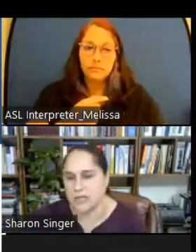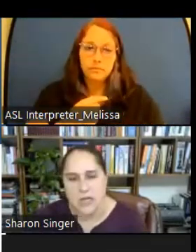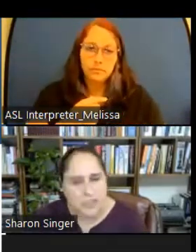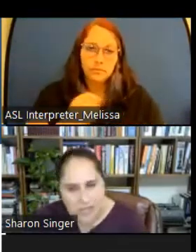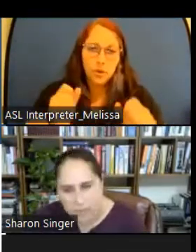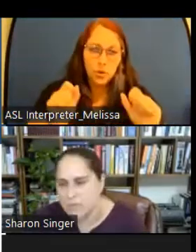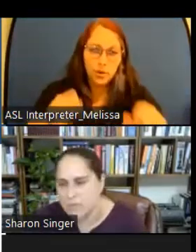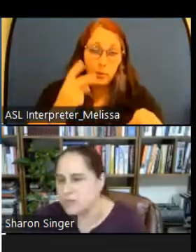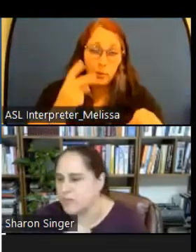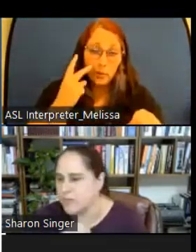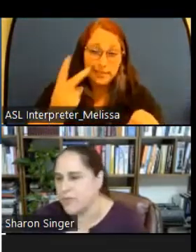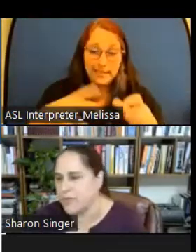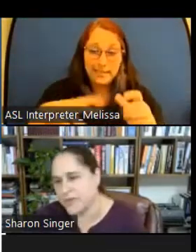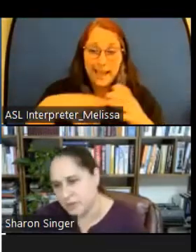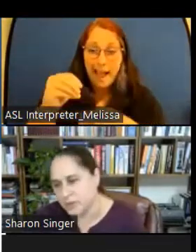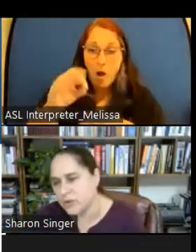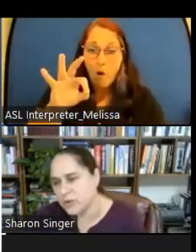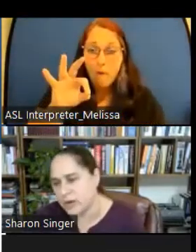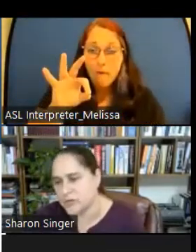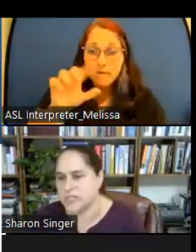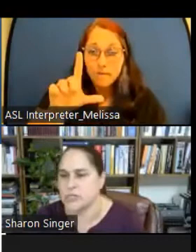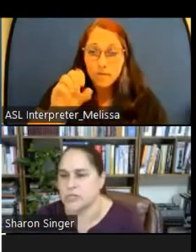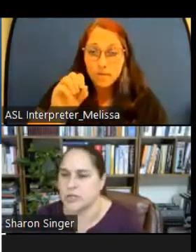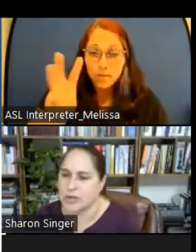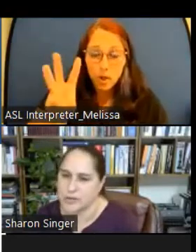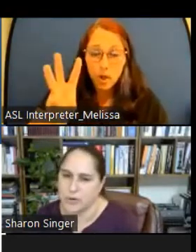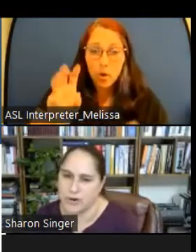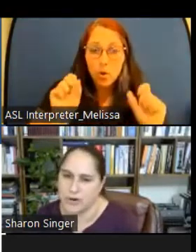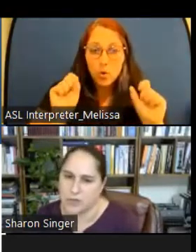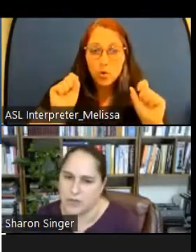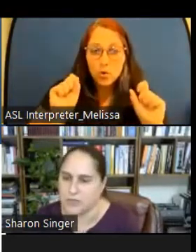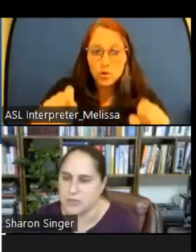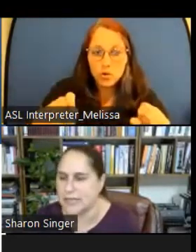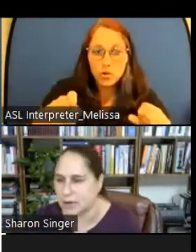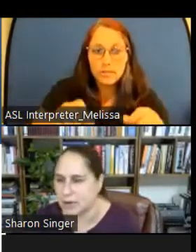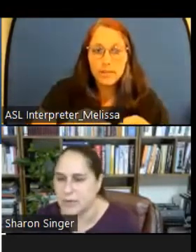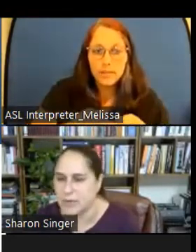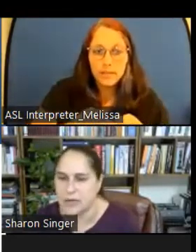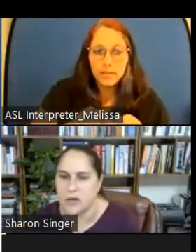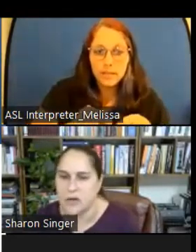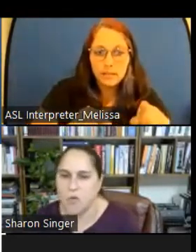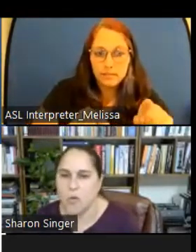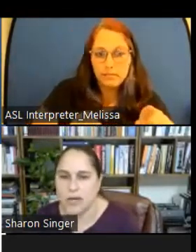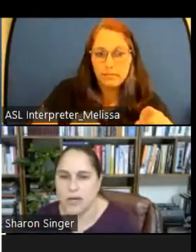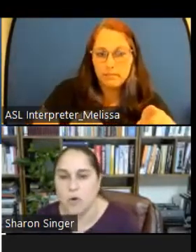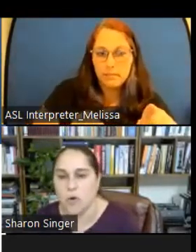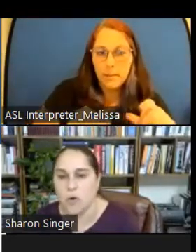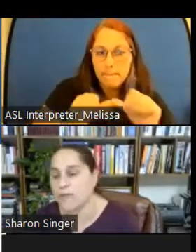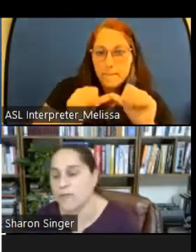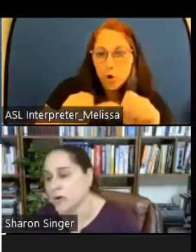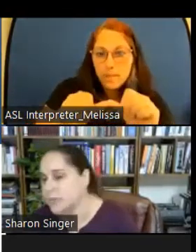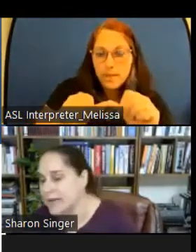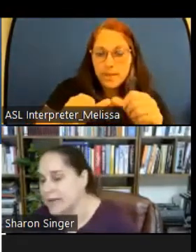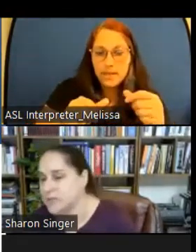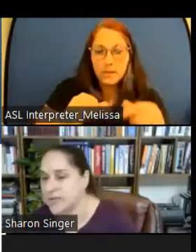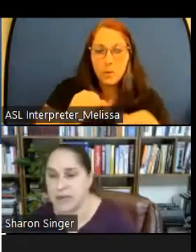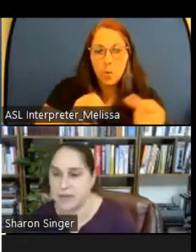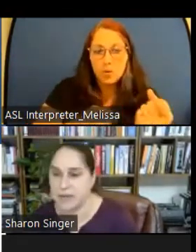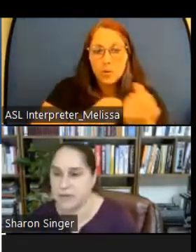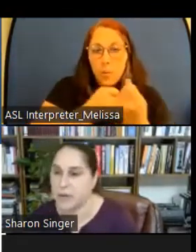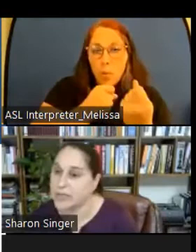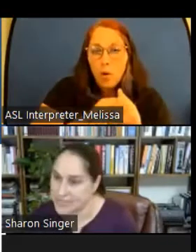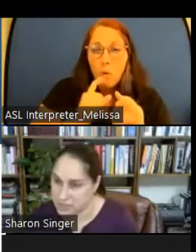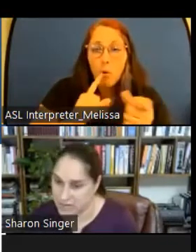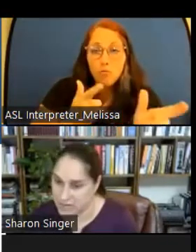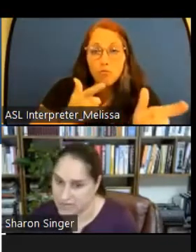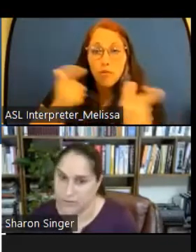rehousing. Some very few transitional housing programs are less, but that could be one, or affordable housing, maybe